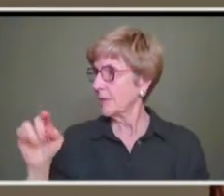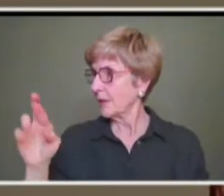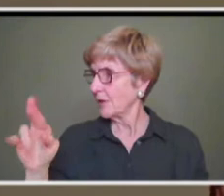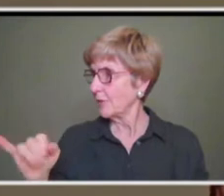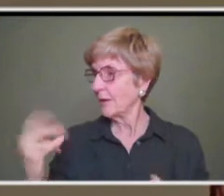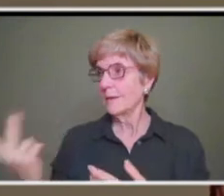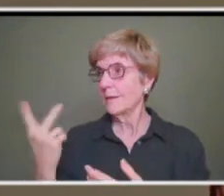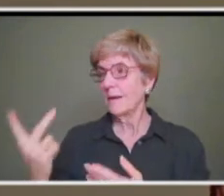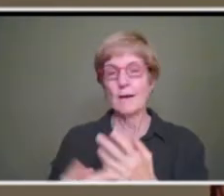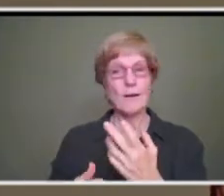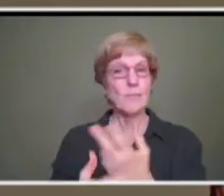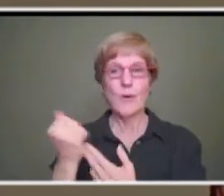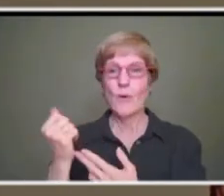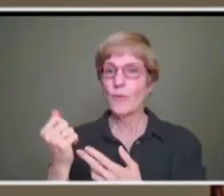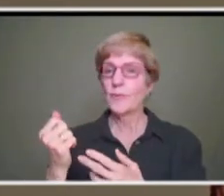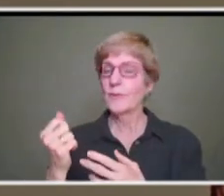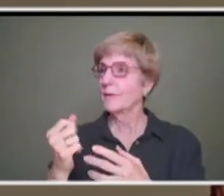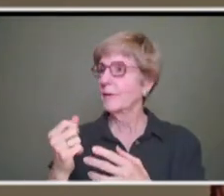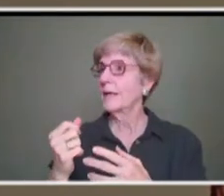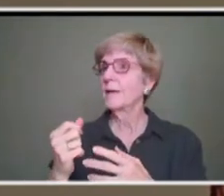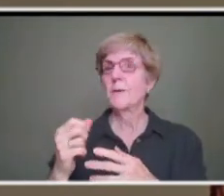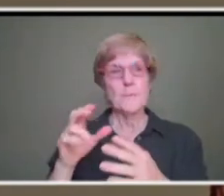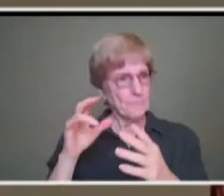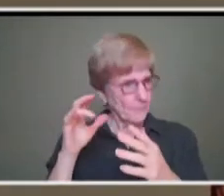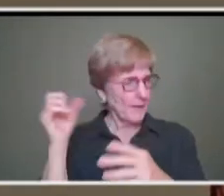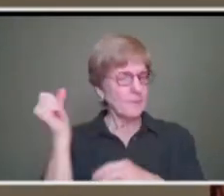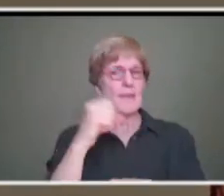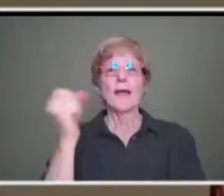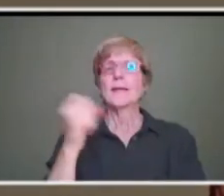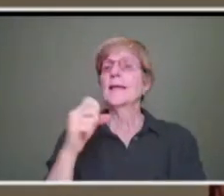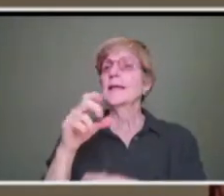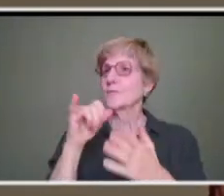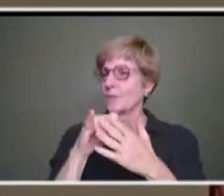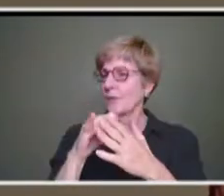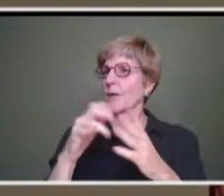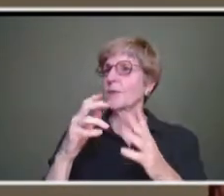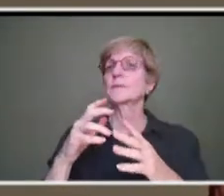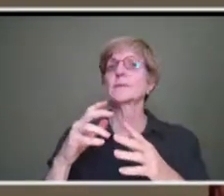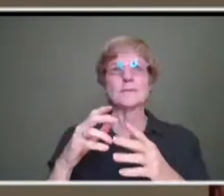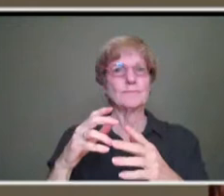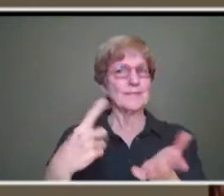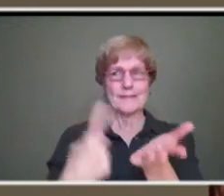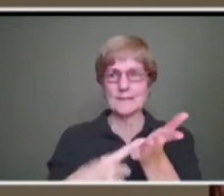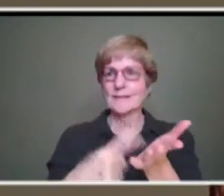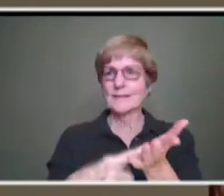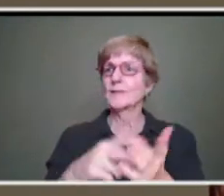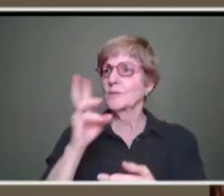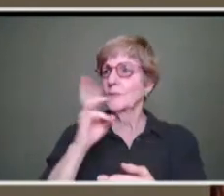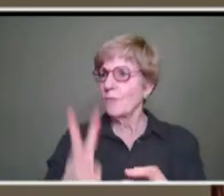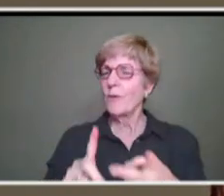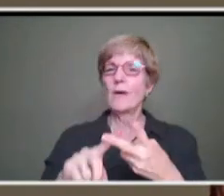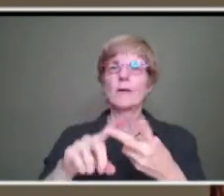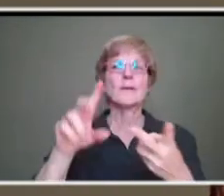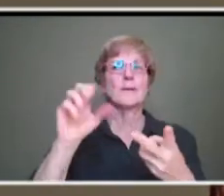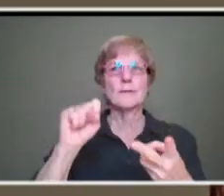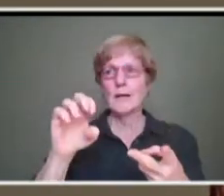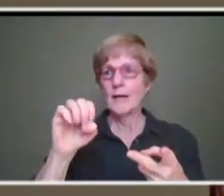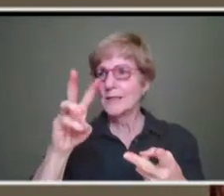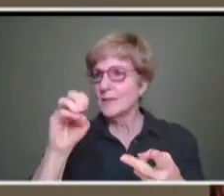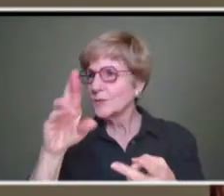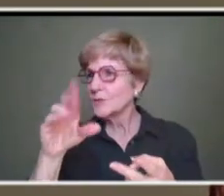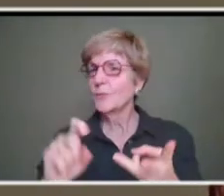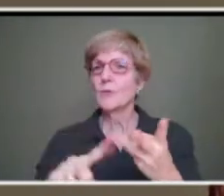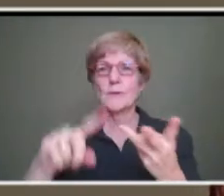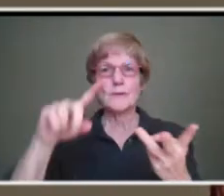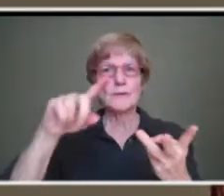both both push for the infrastructure and led that that infrastructure discussion because this is what's happening all around us in